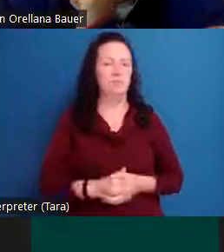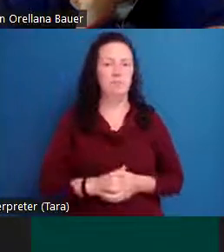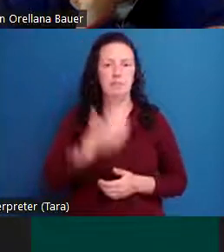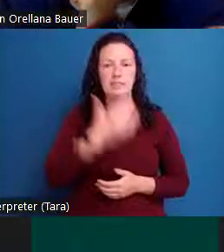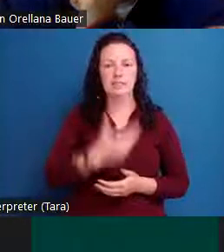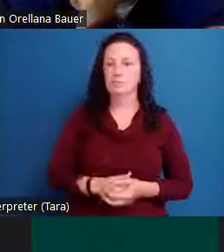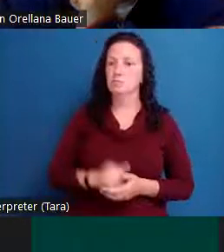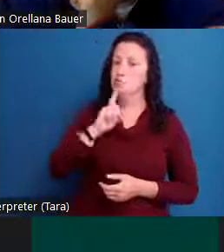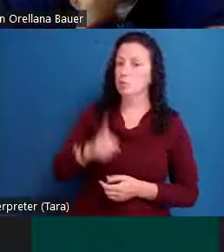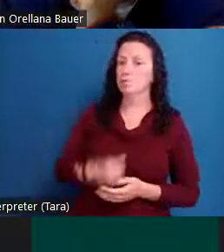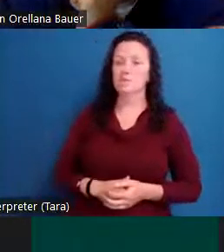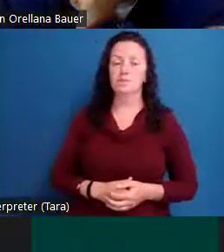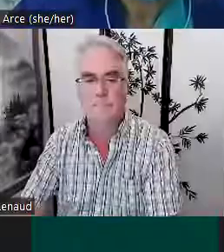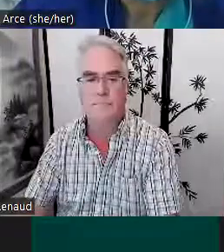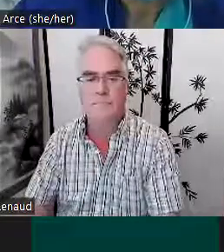Sure.